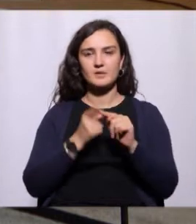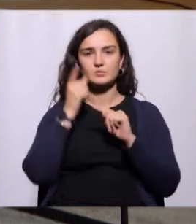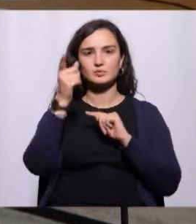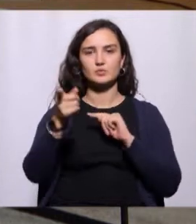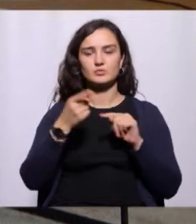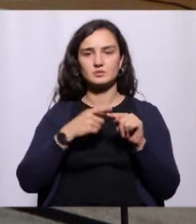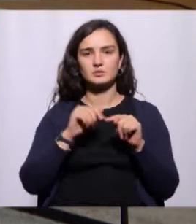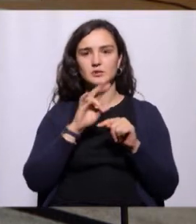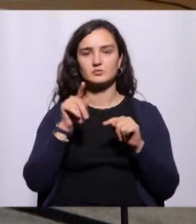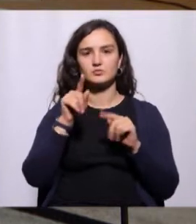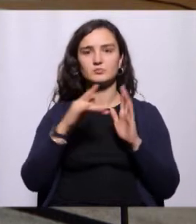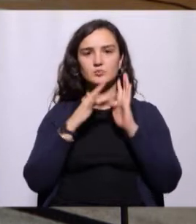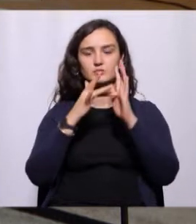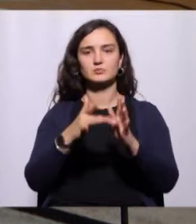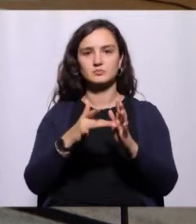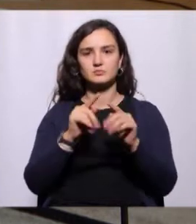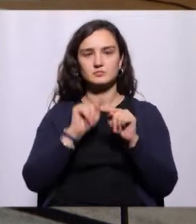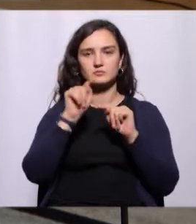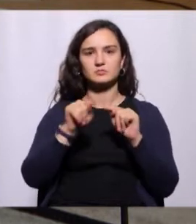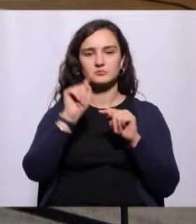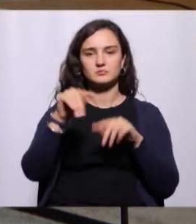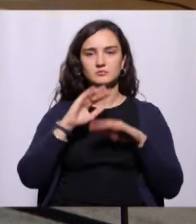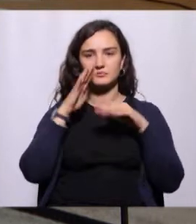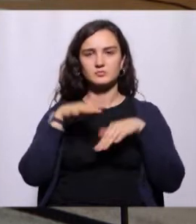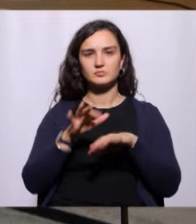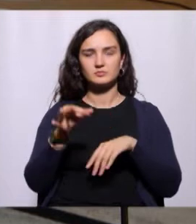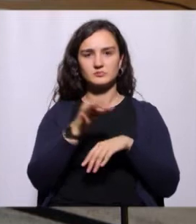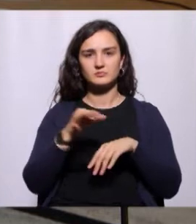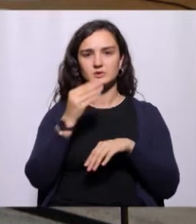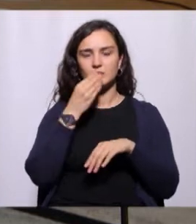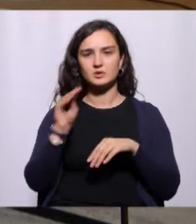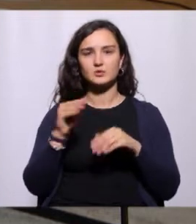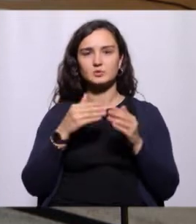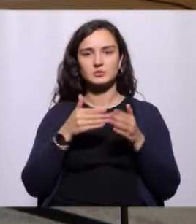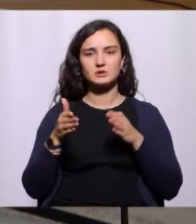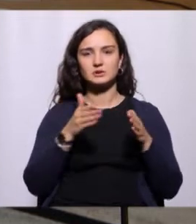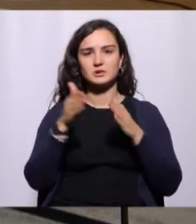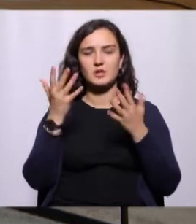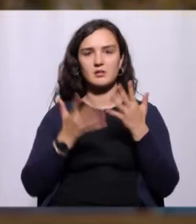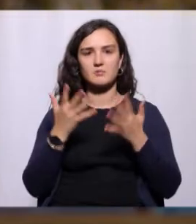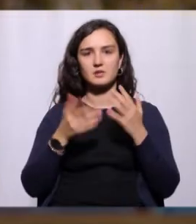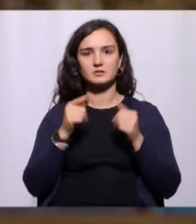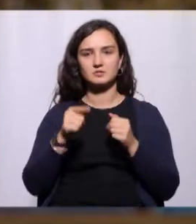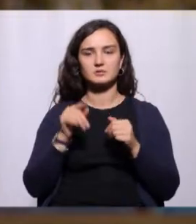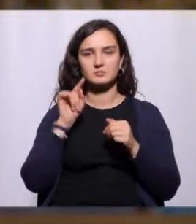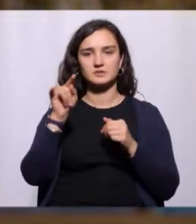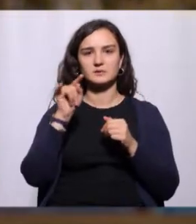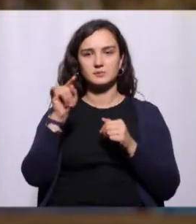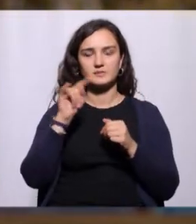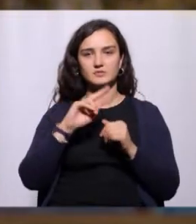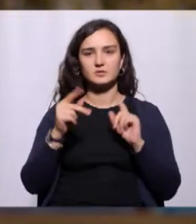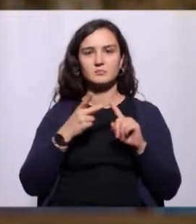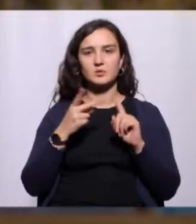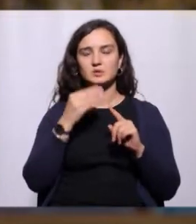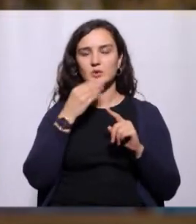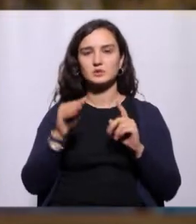distance or you are traveling over an ocean, the best way is probably by plane. The second